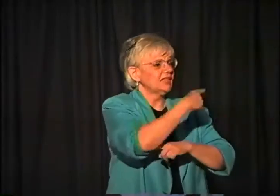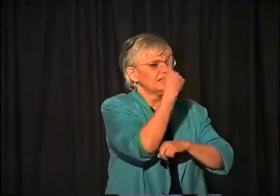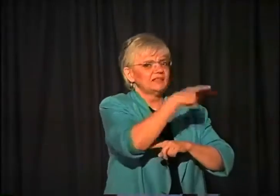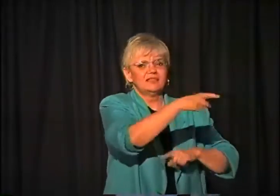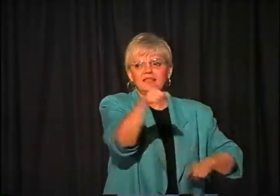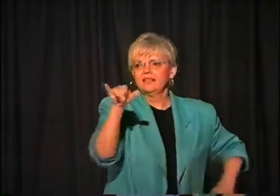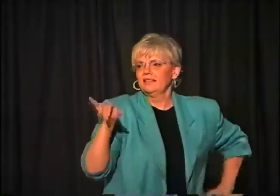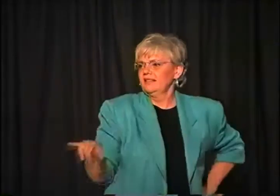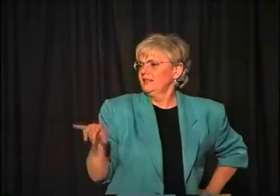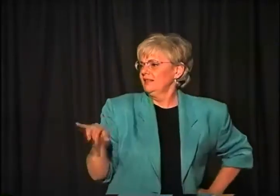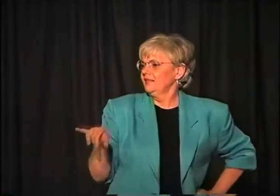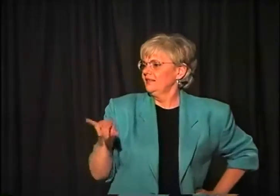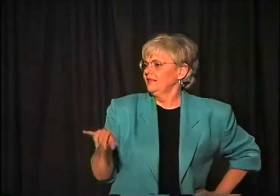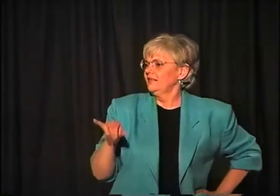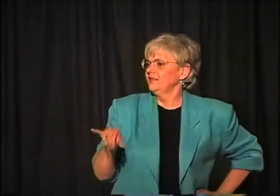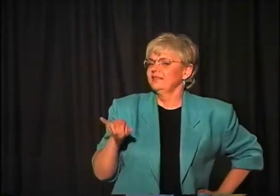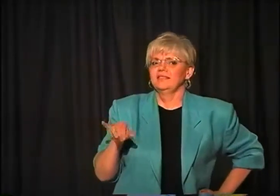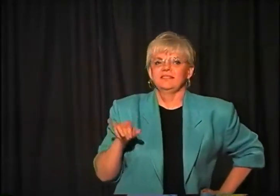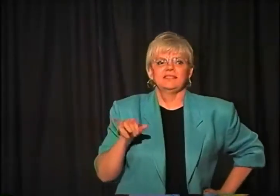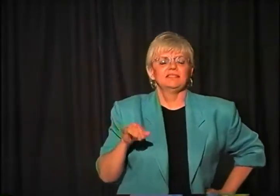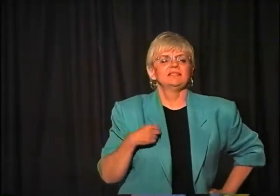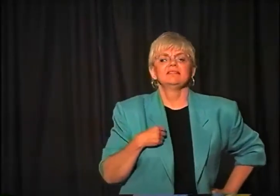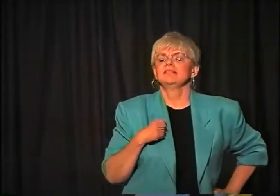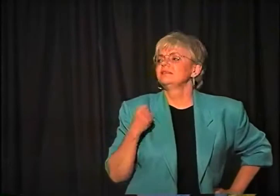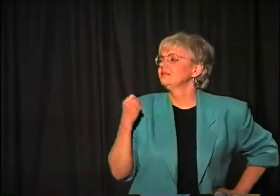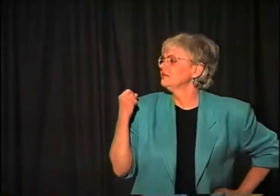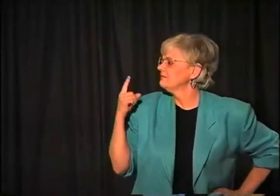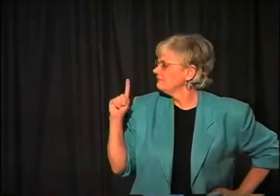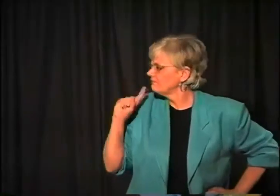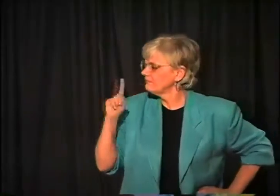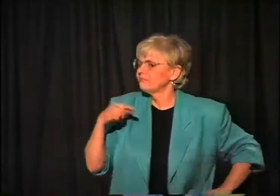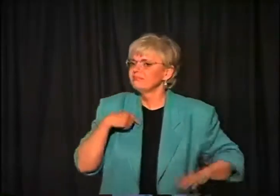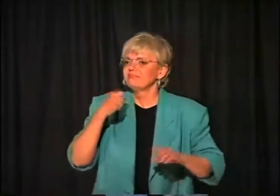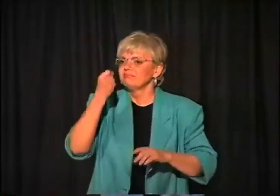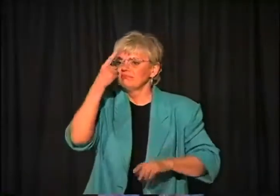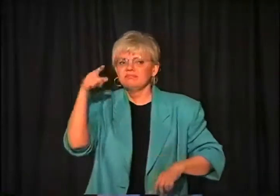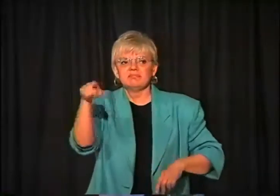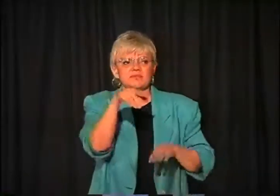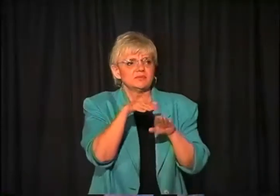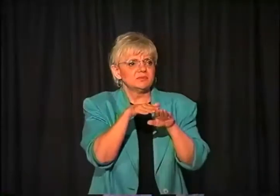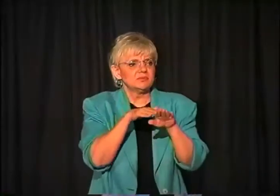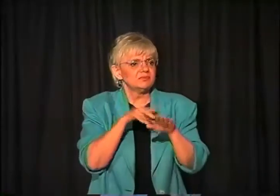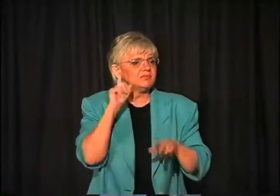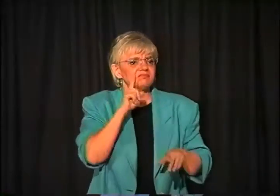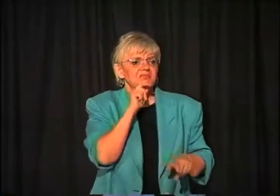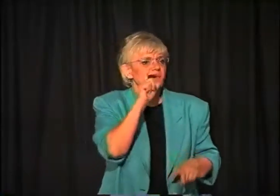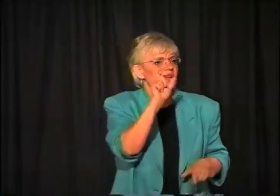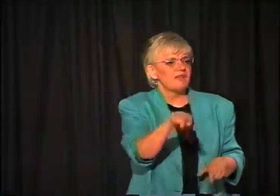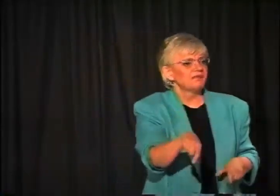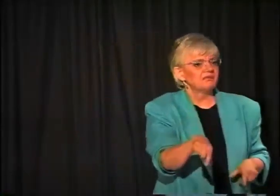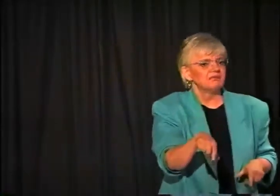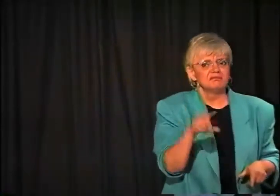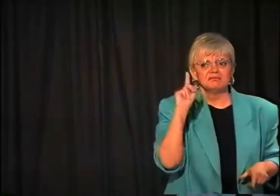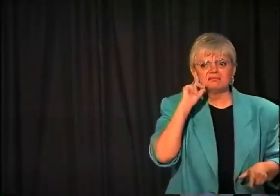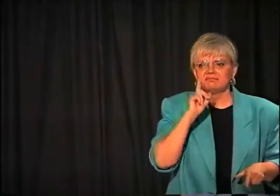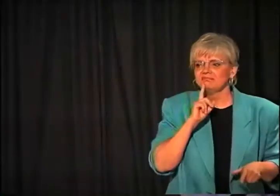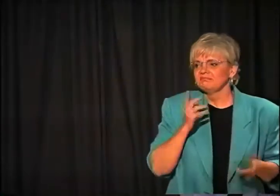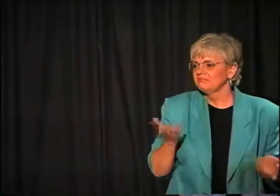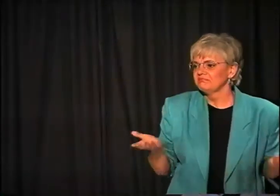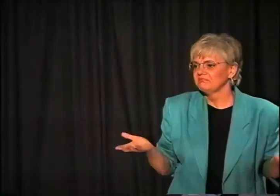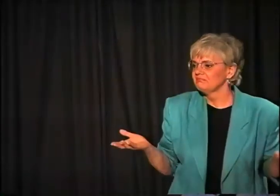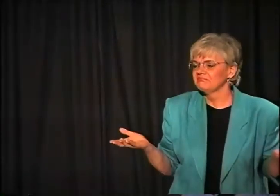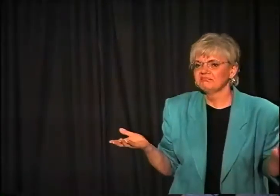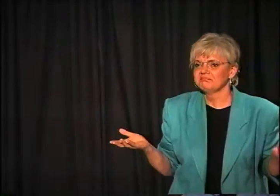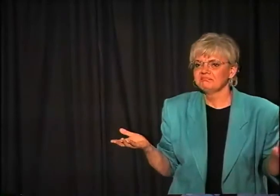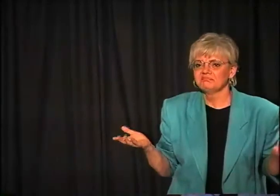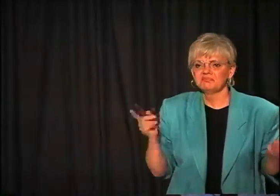over and over and over all day long before you actually know what the news and the weather is. You see what I mean? It would appear